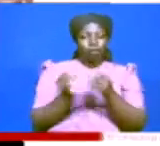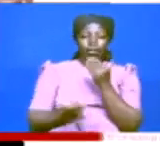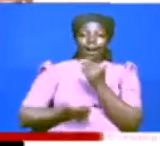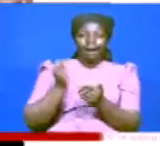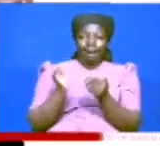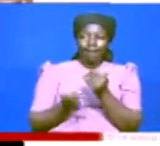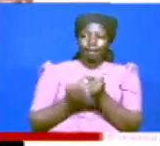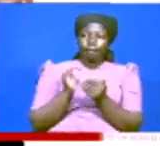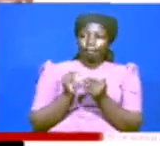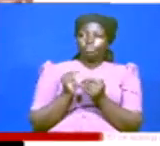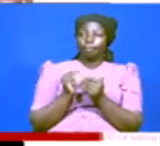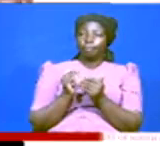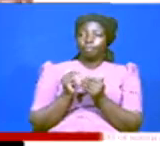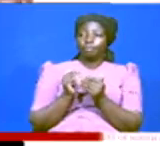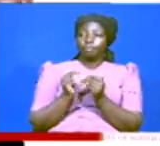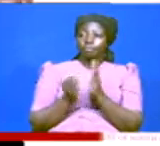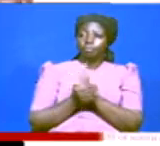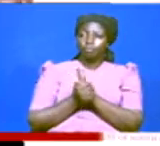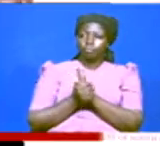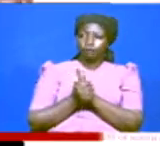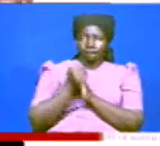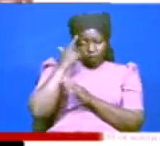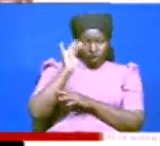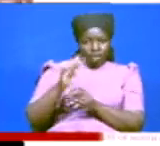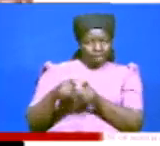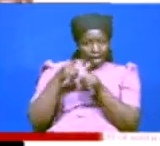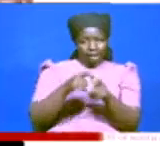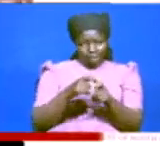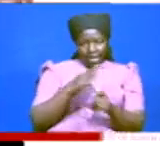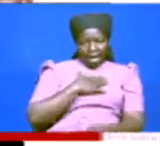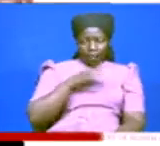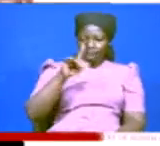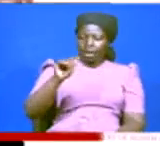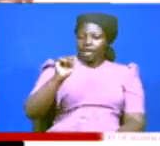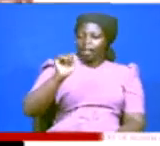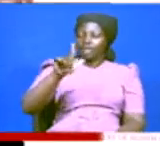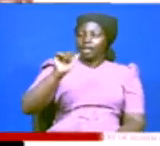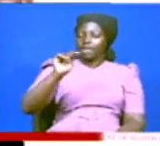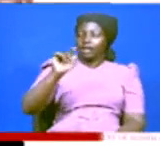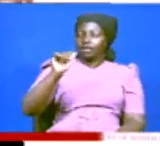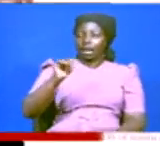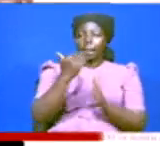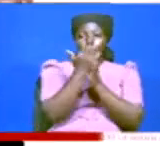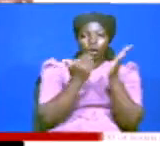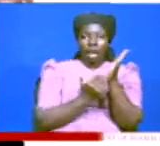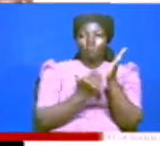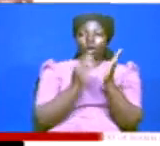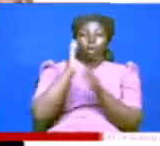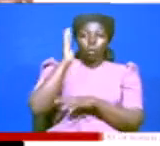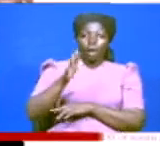nurture to Natural talents our talanta hella program is going to be the